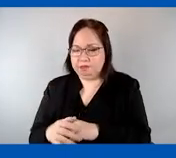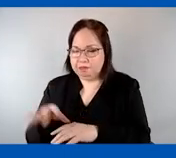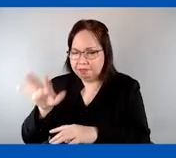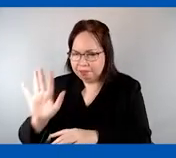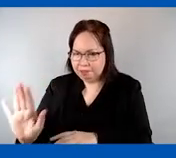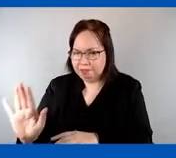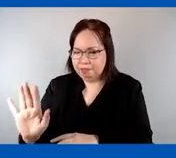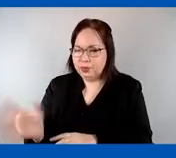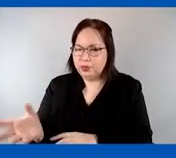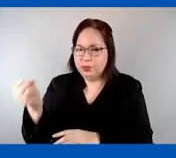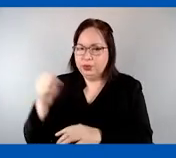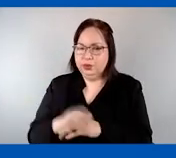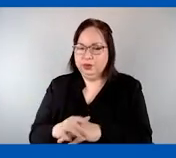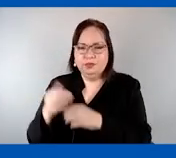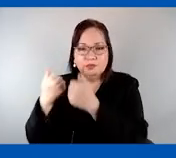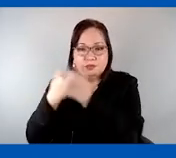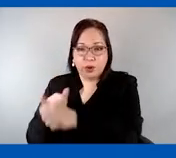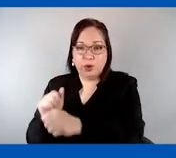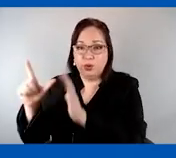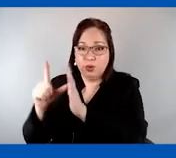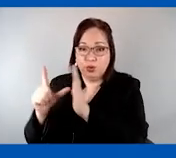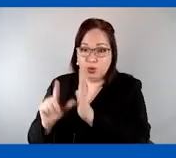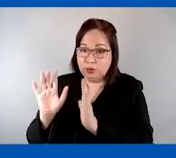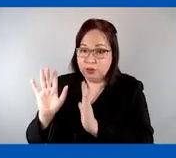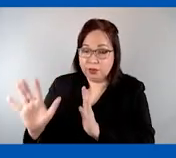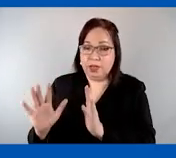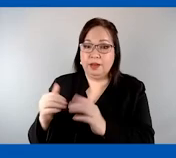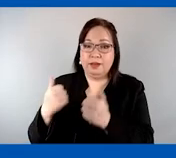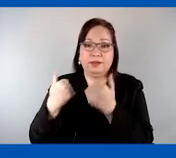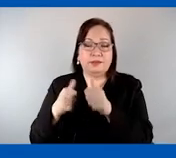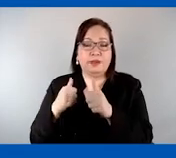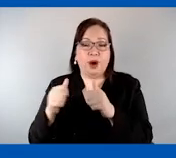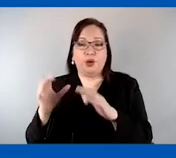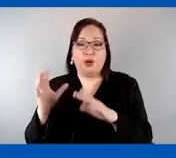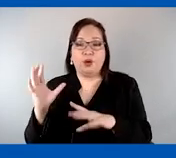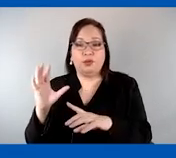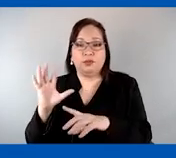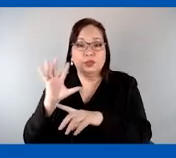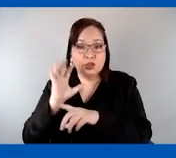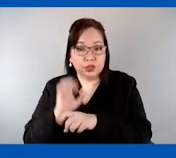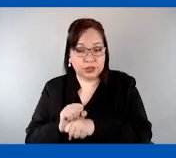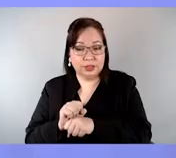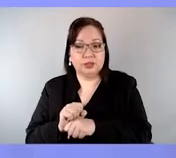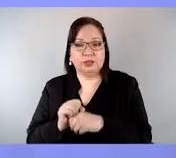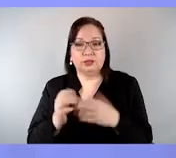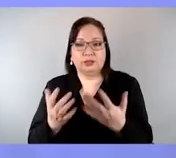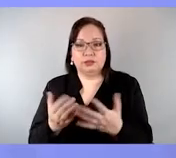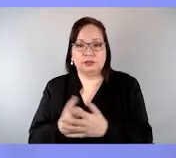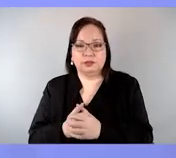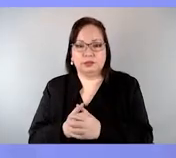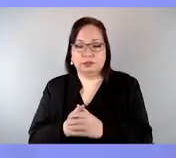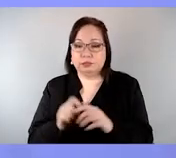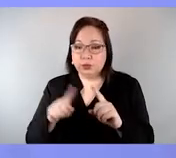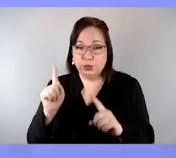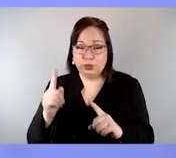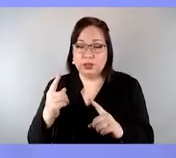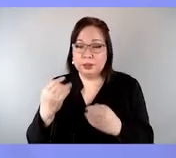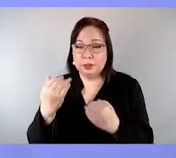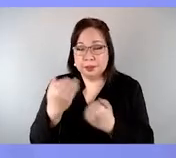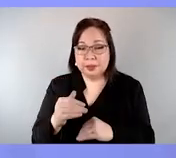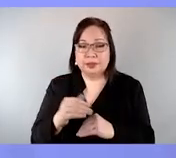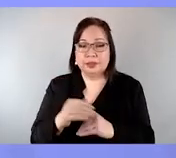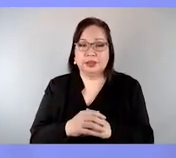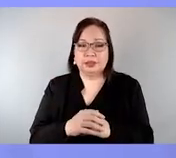among themselves using customary laws and indigenous justice system. The only